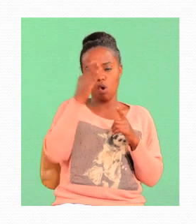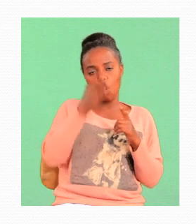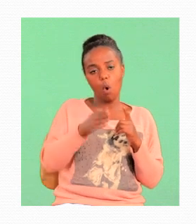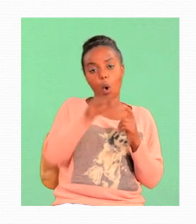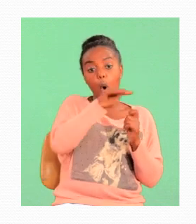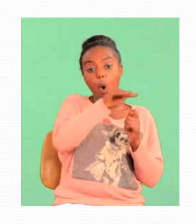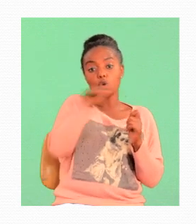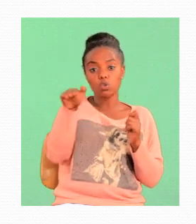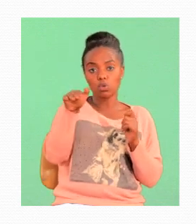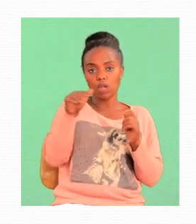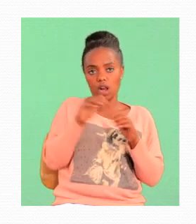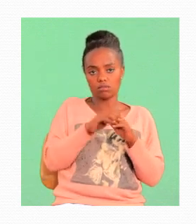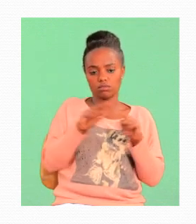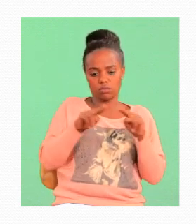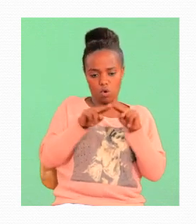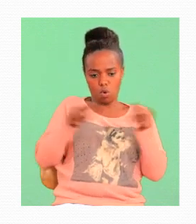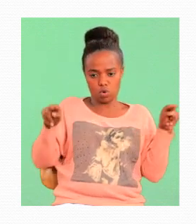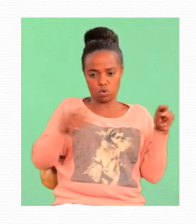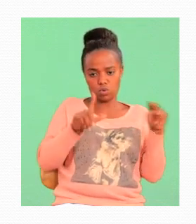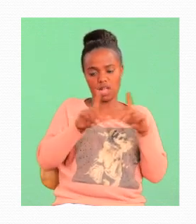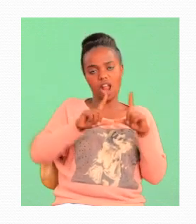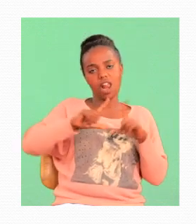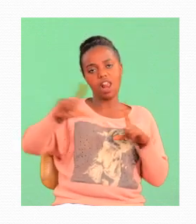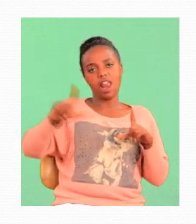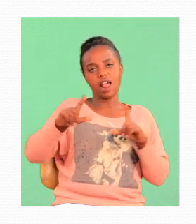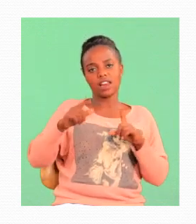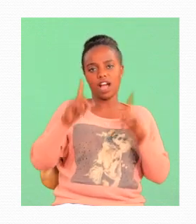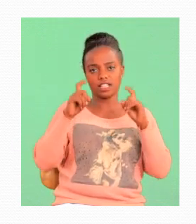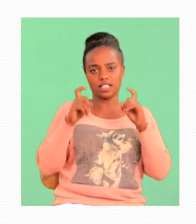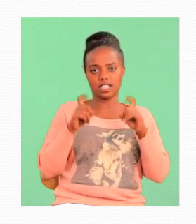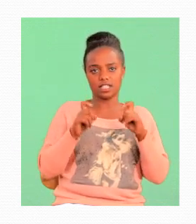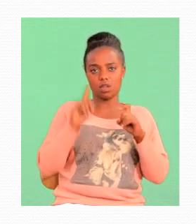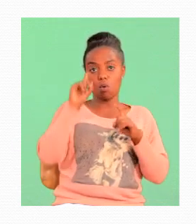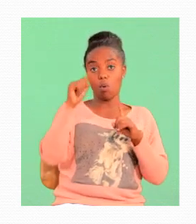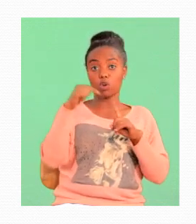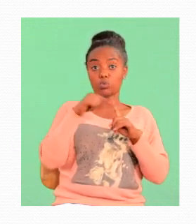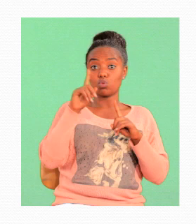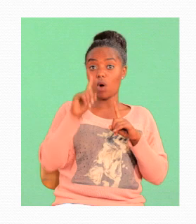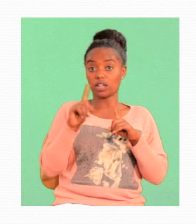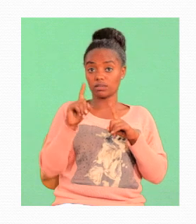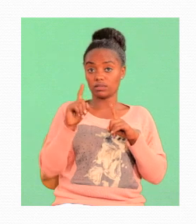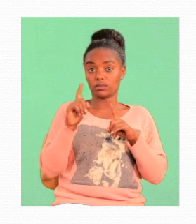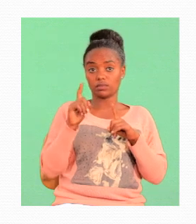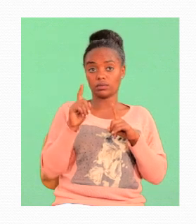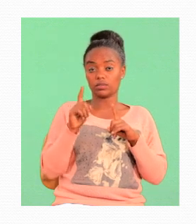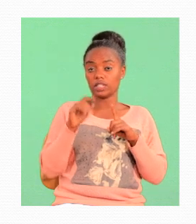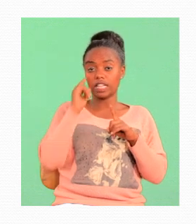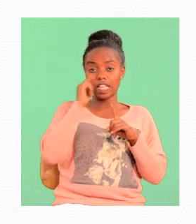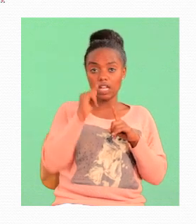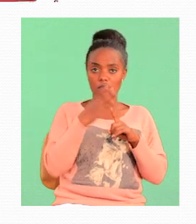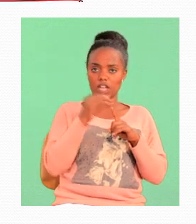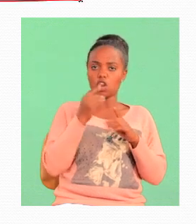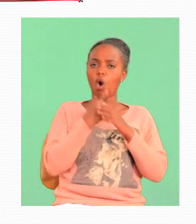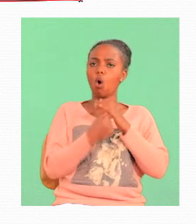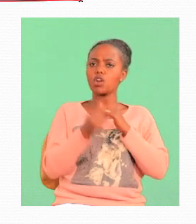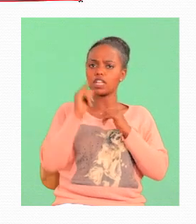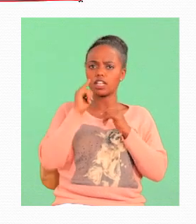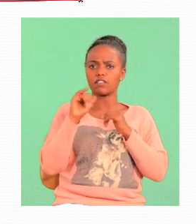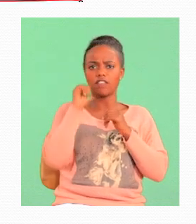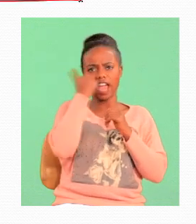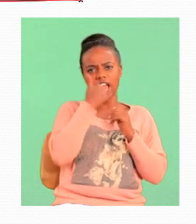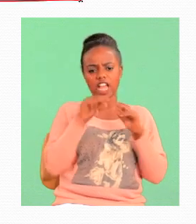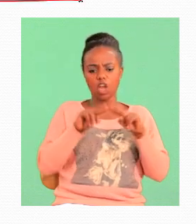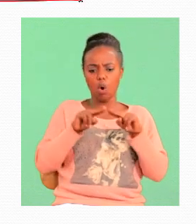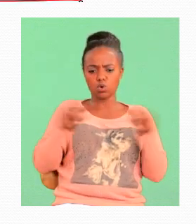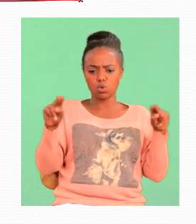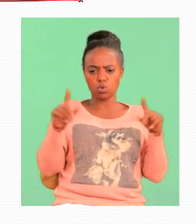horizontal line test. A function f from A to B is one-to-one if and only if any horizontal